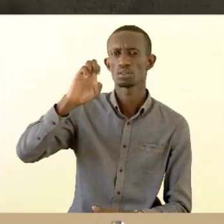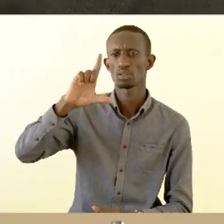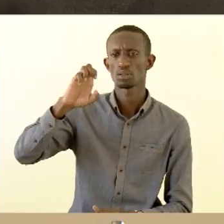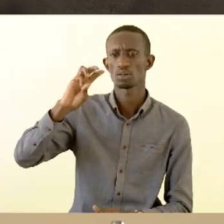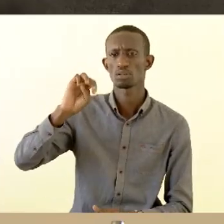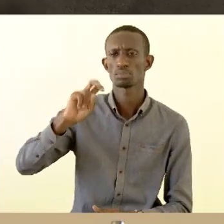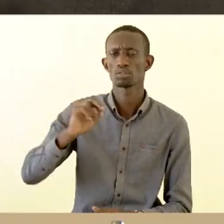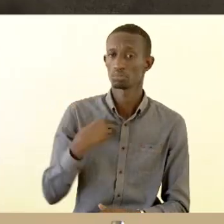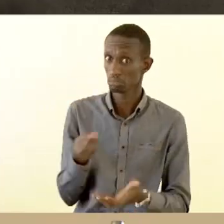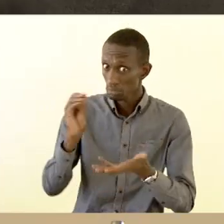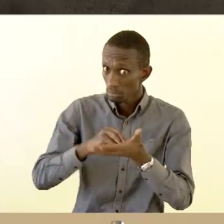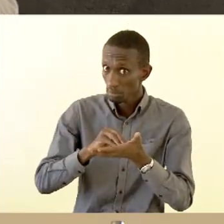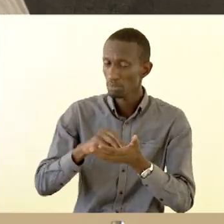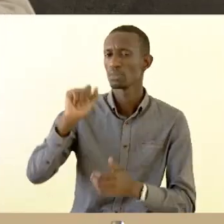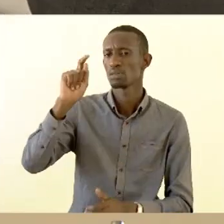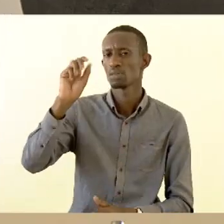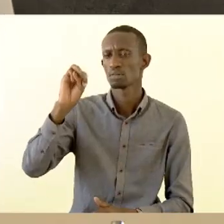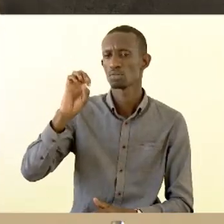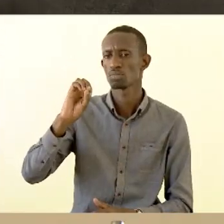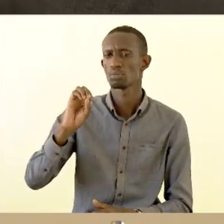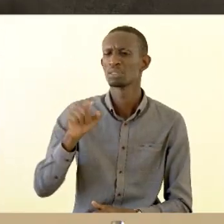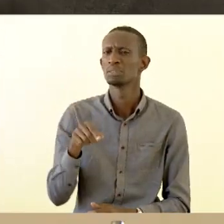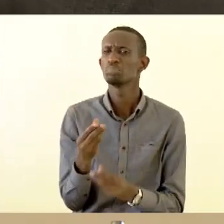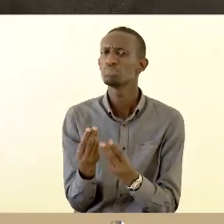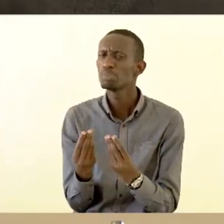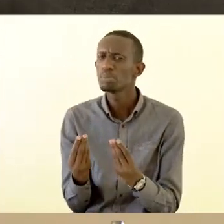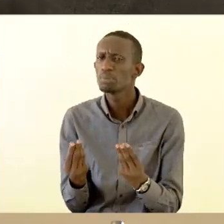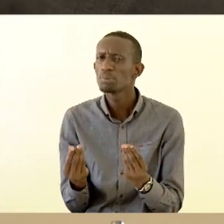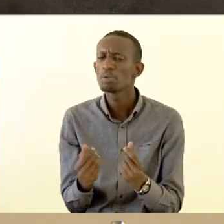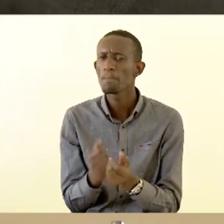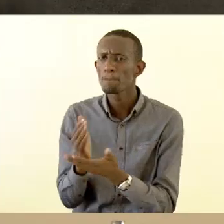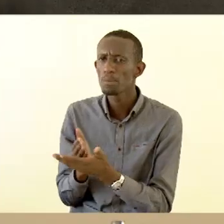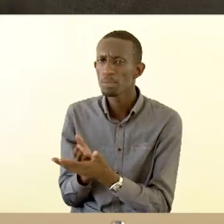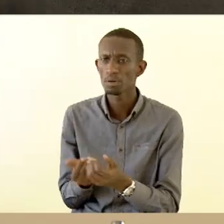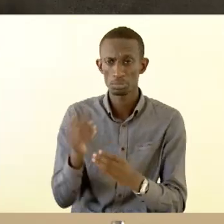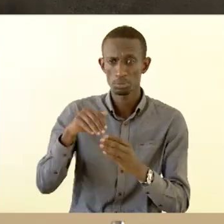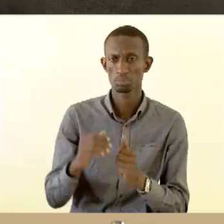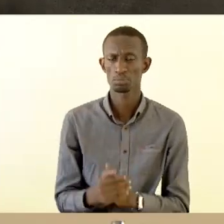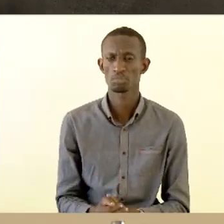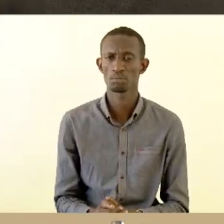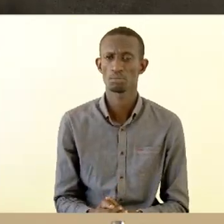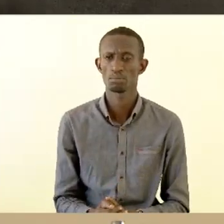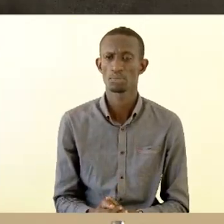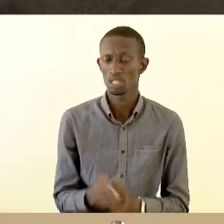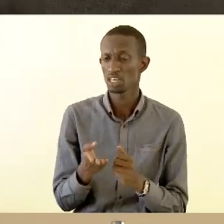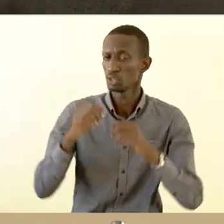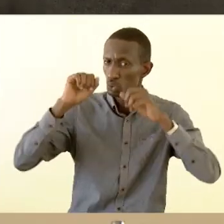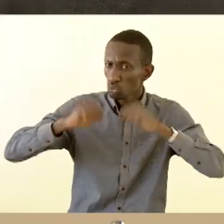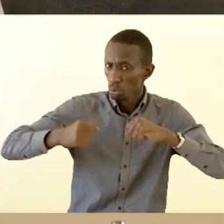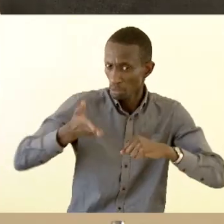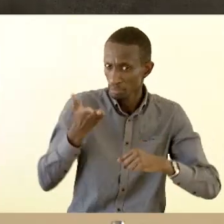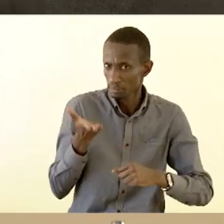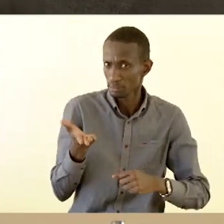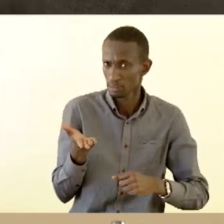repeat, an atom is the simplest particle of matter which can exist on its